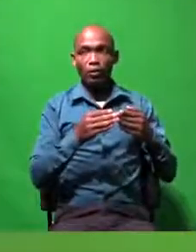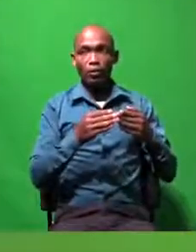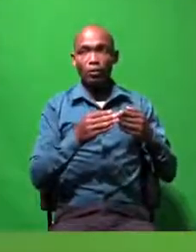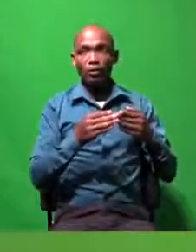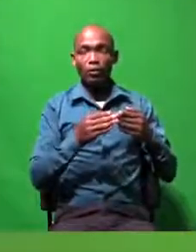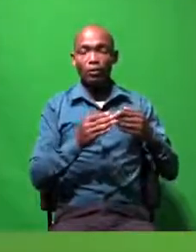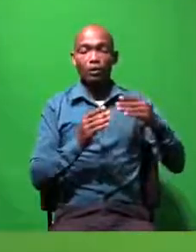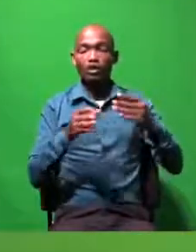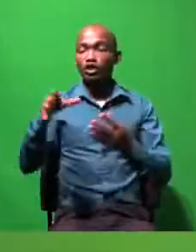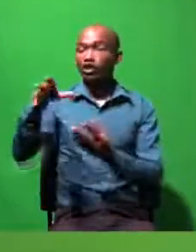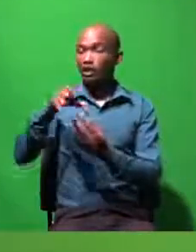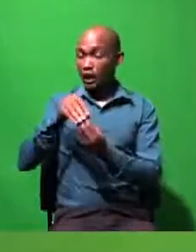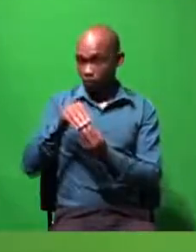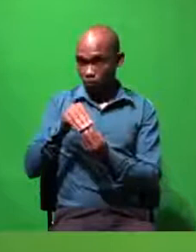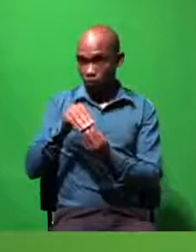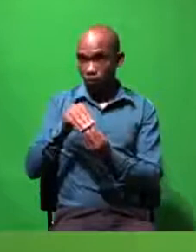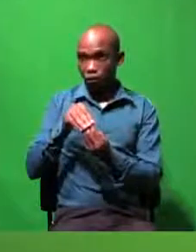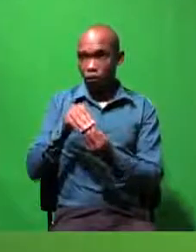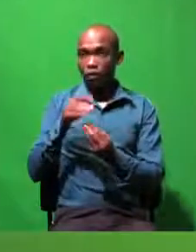the what?